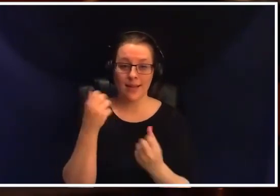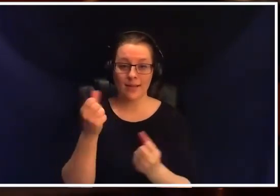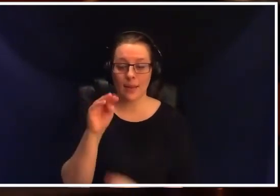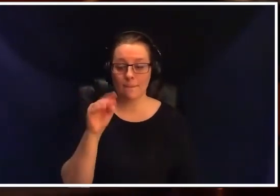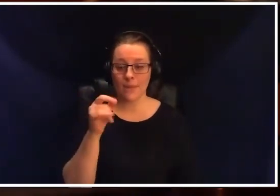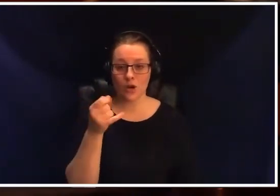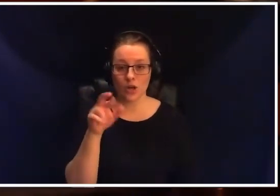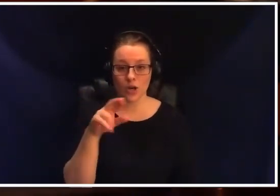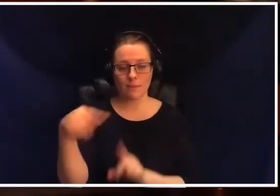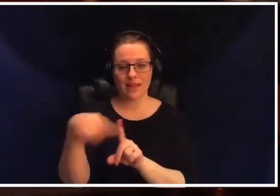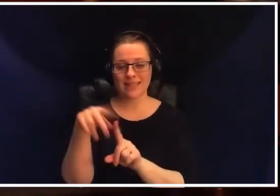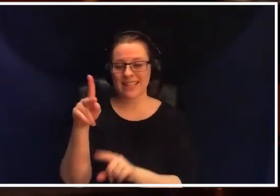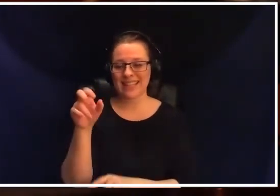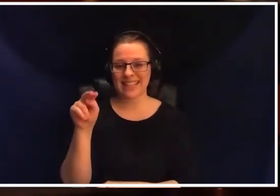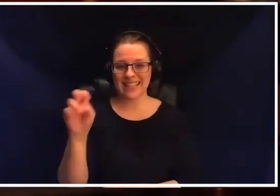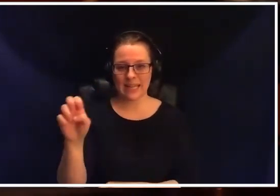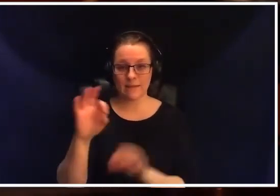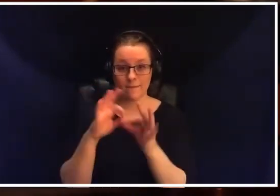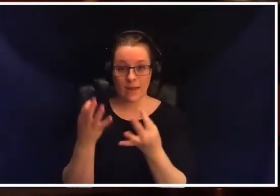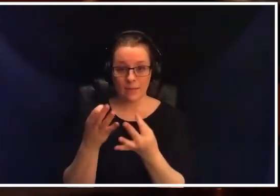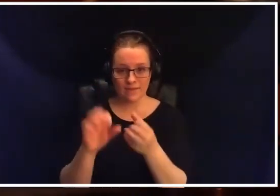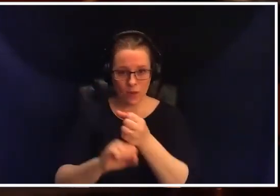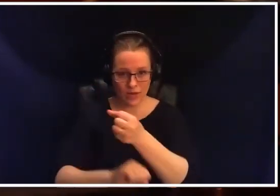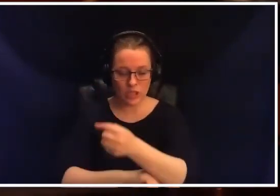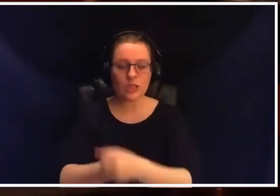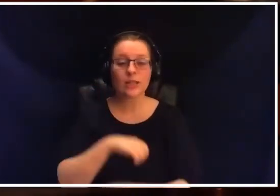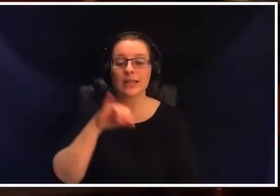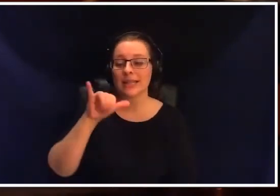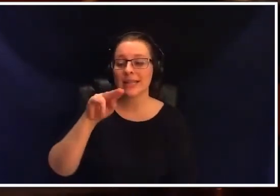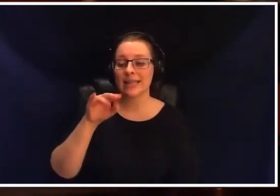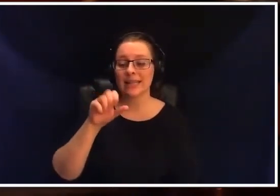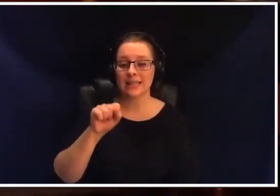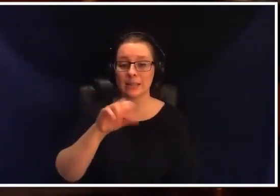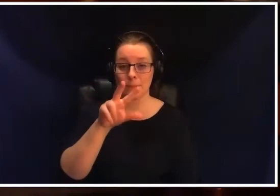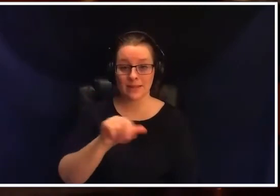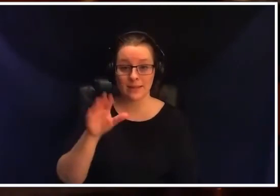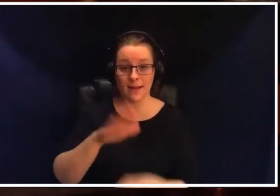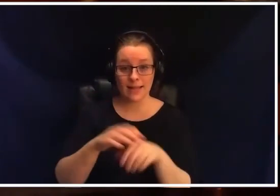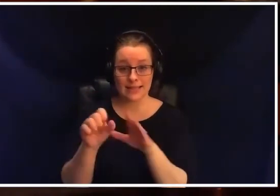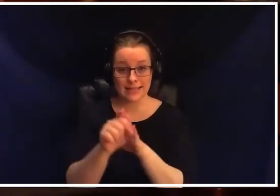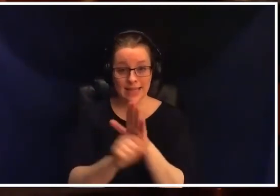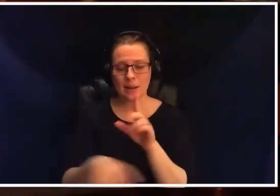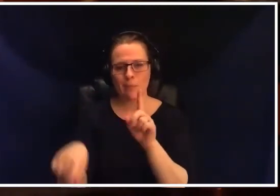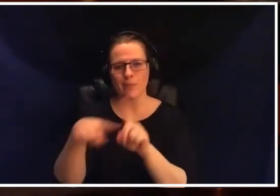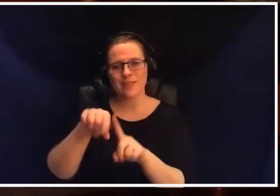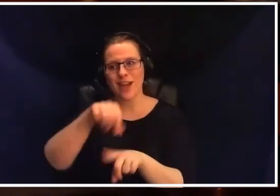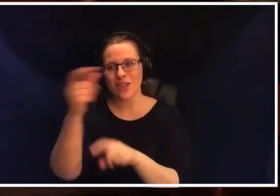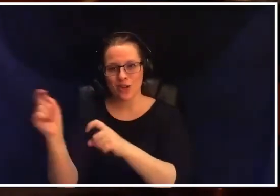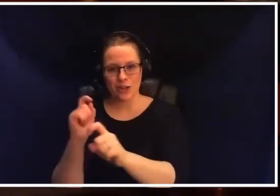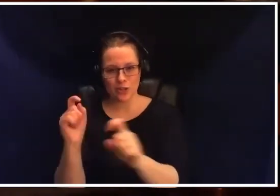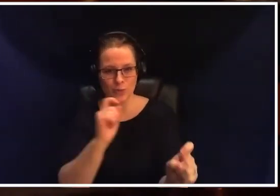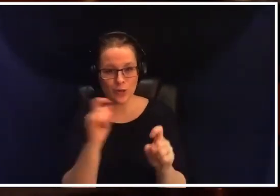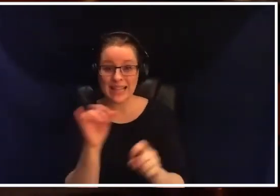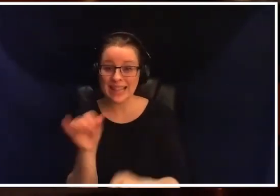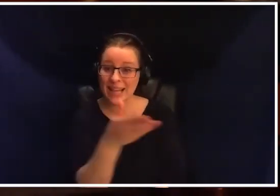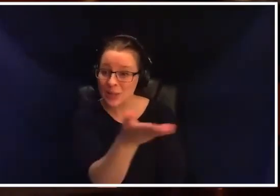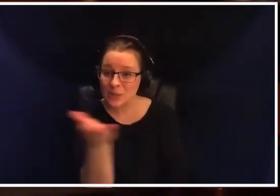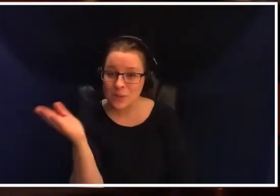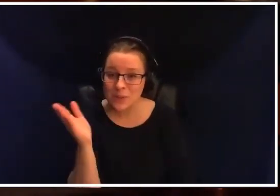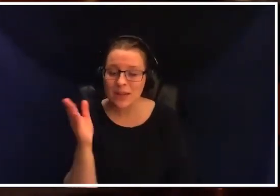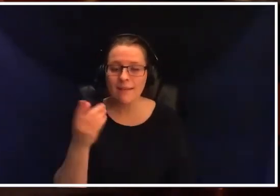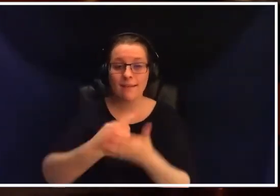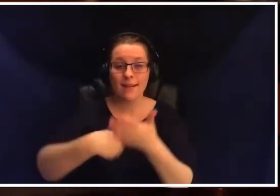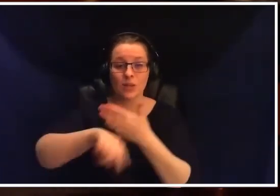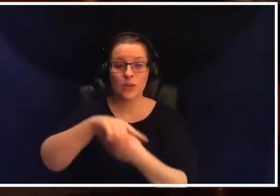Family Foundation, Ian's Pizza on State, and our other contributors, including people like you. We will return next week with Black Star